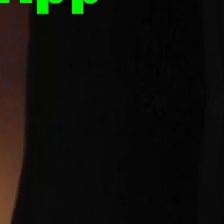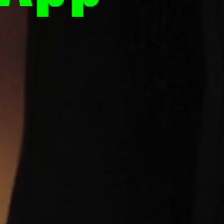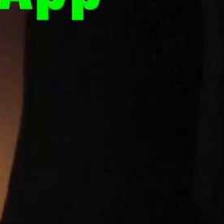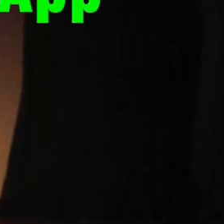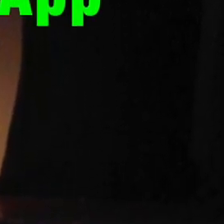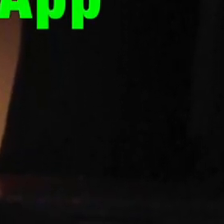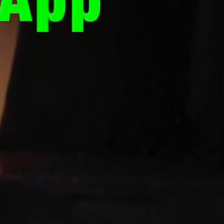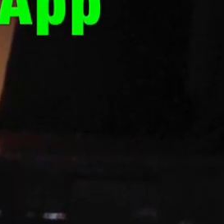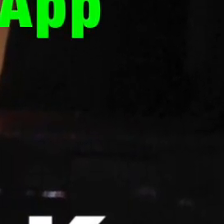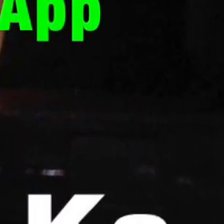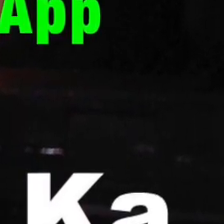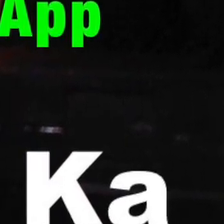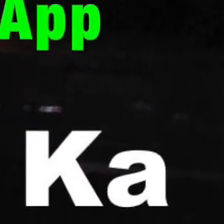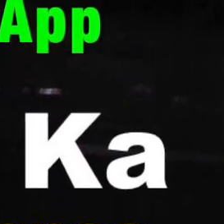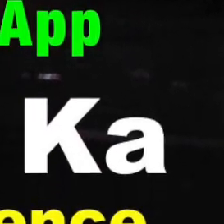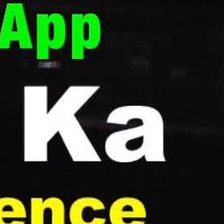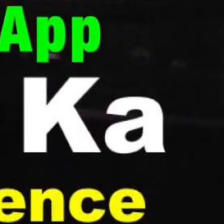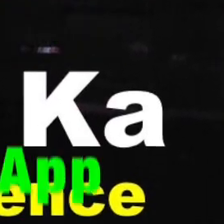Balance of